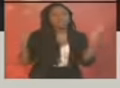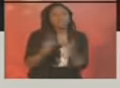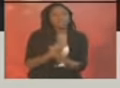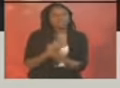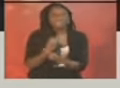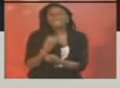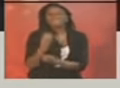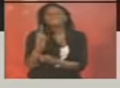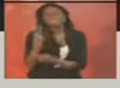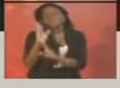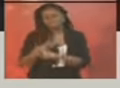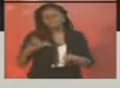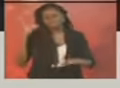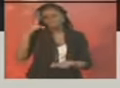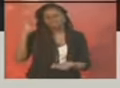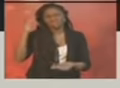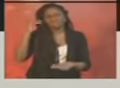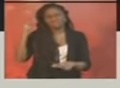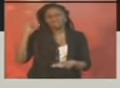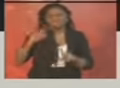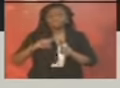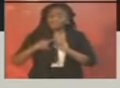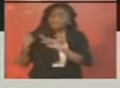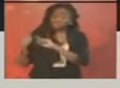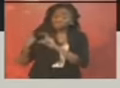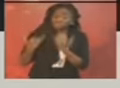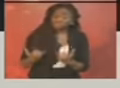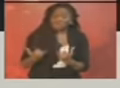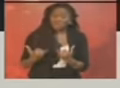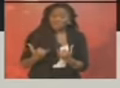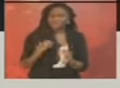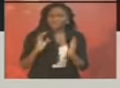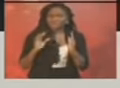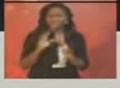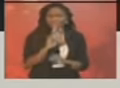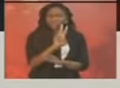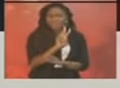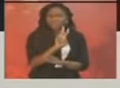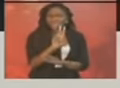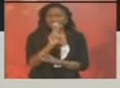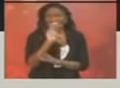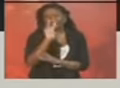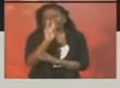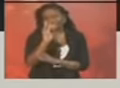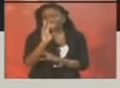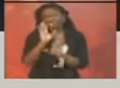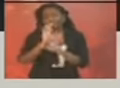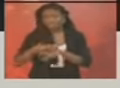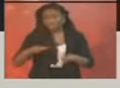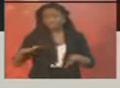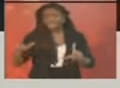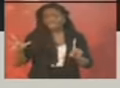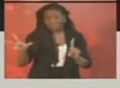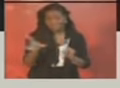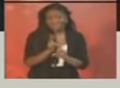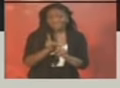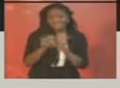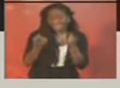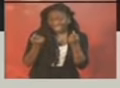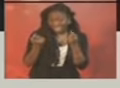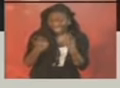he has said up to this date, we have 26 cases of MSC in Trinidad and Tobago so far with